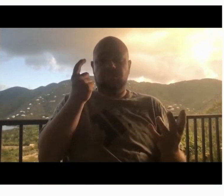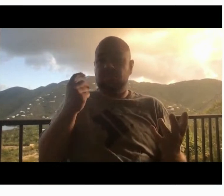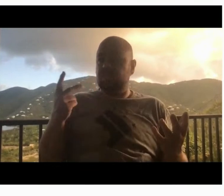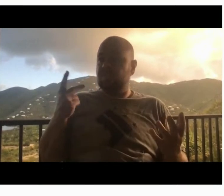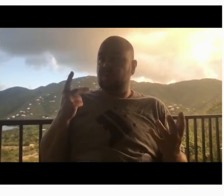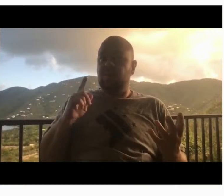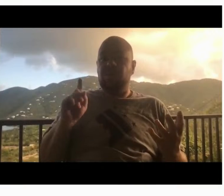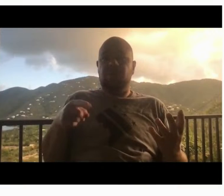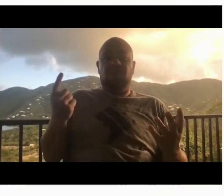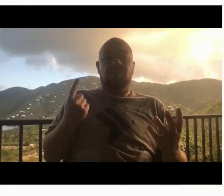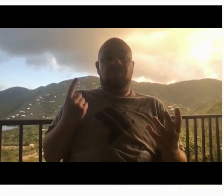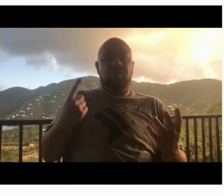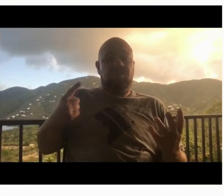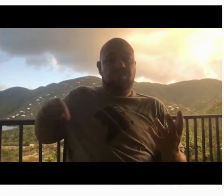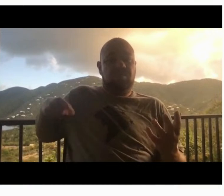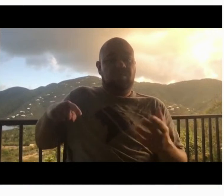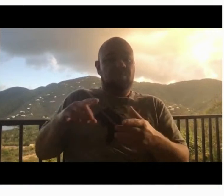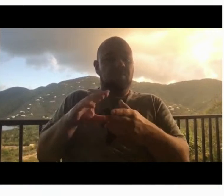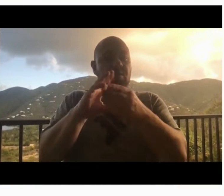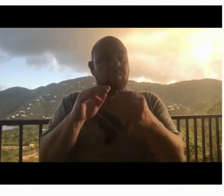fields?